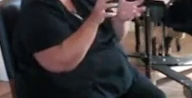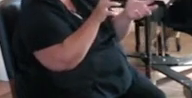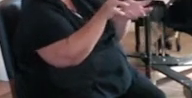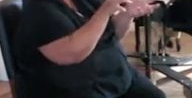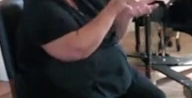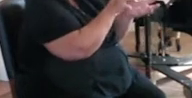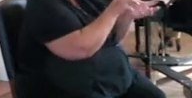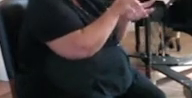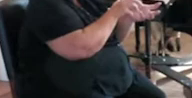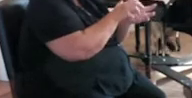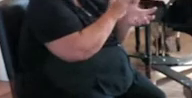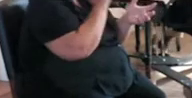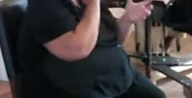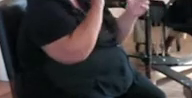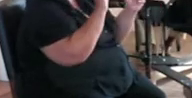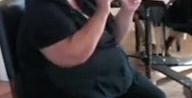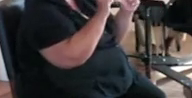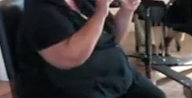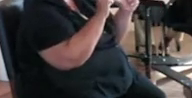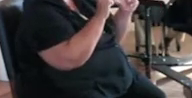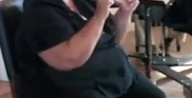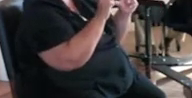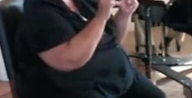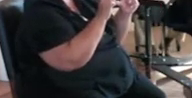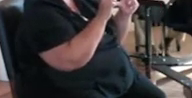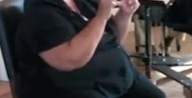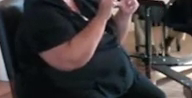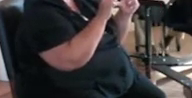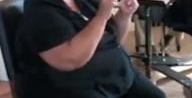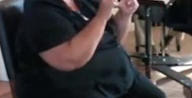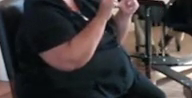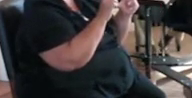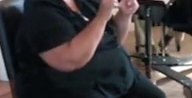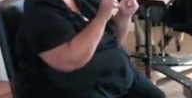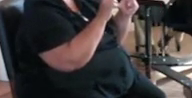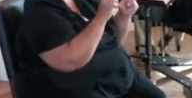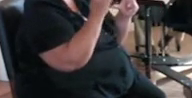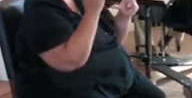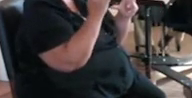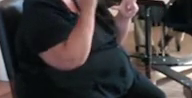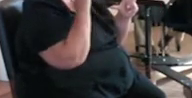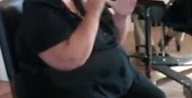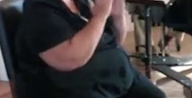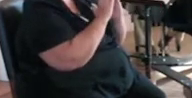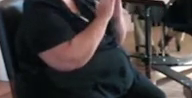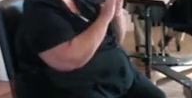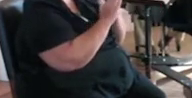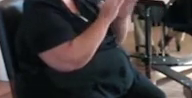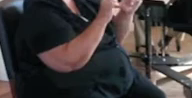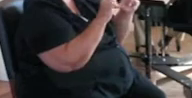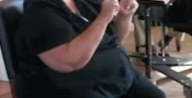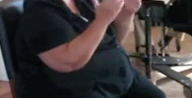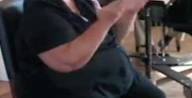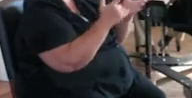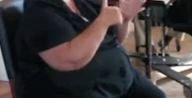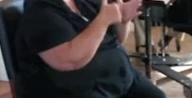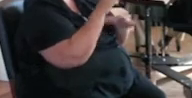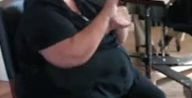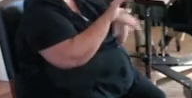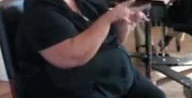licensed minister. We're asking her to be licensed here at this church as an assistant pastor. Thank